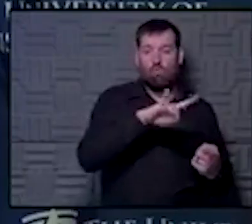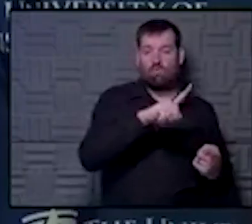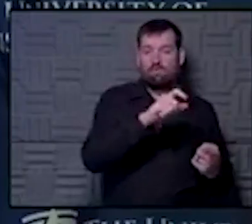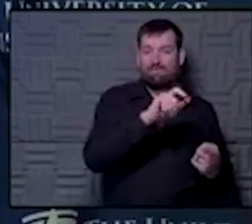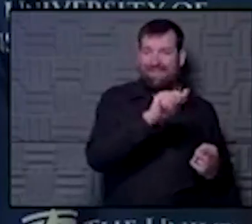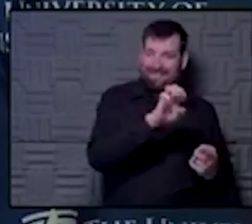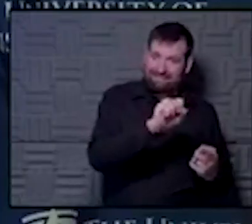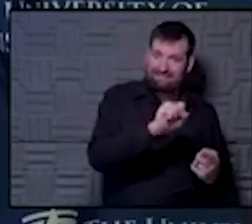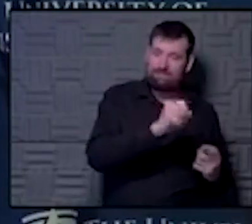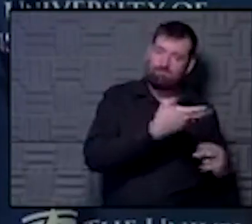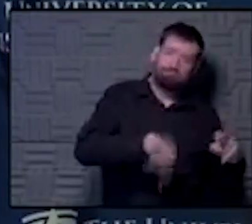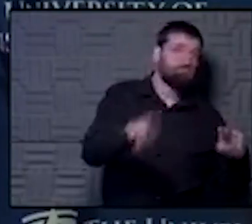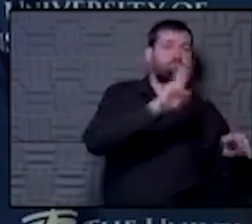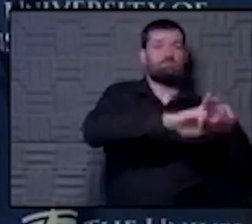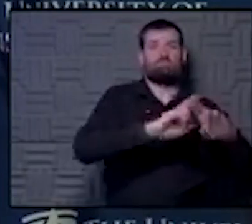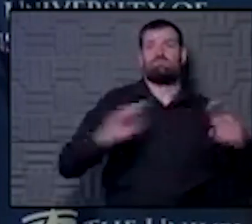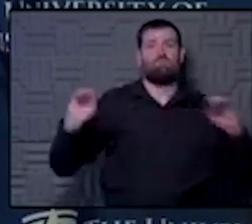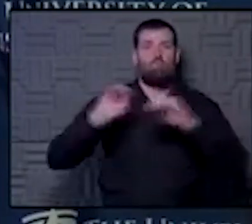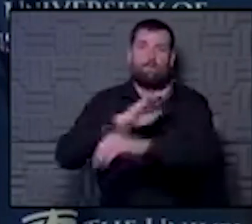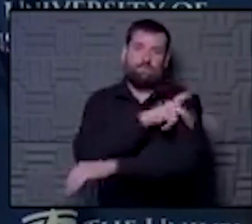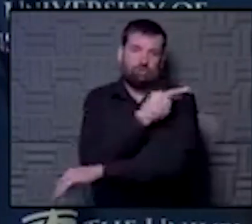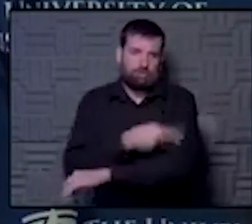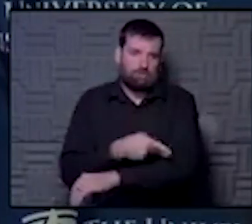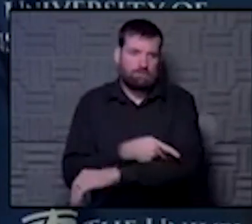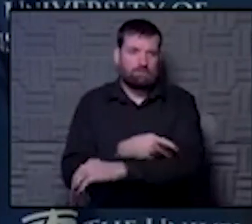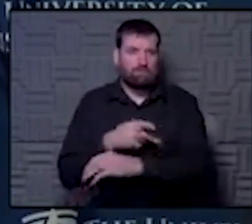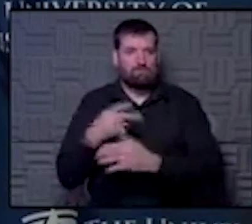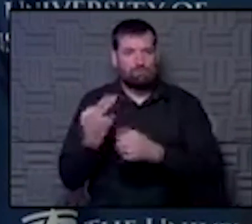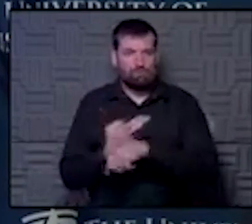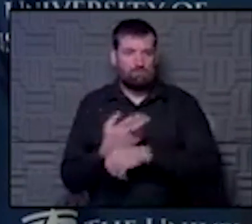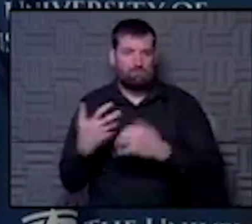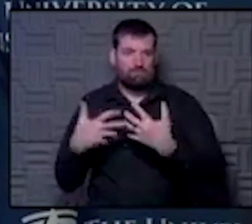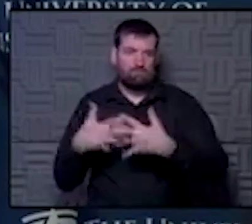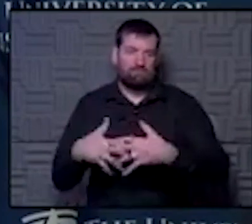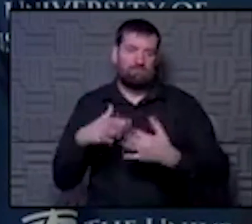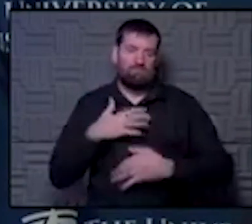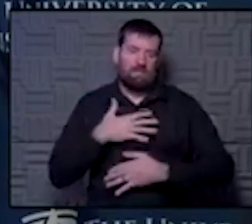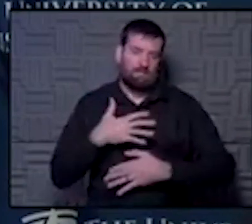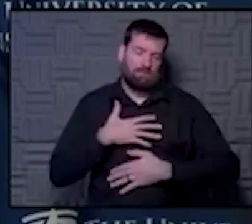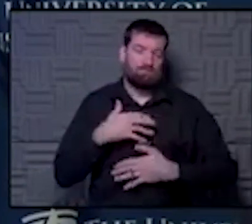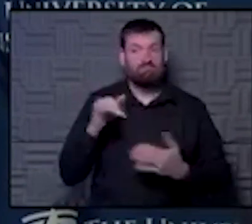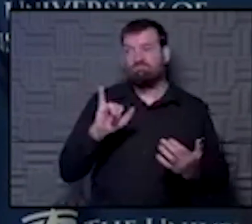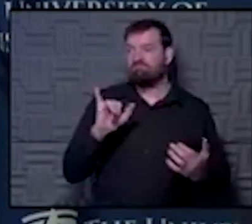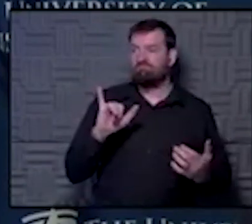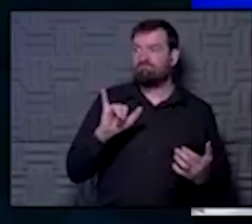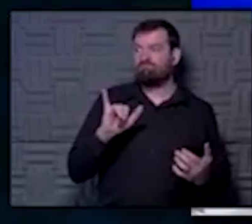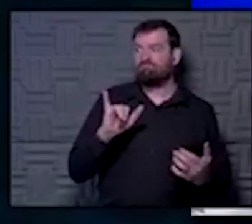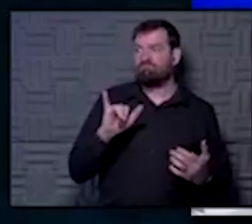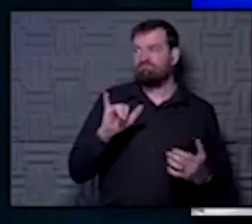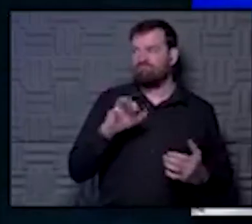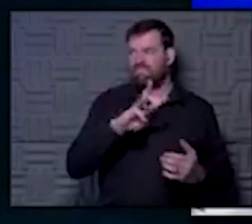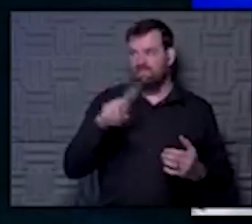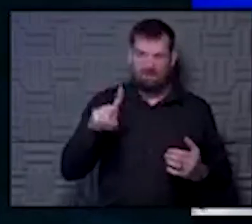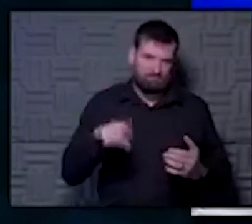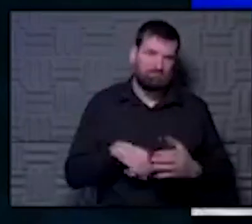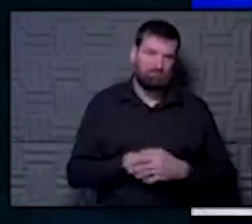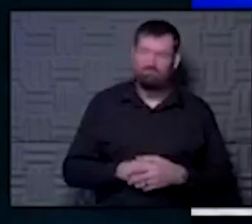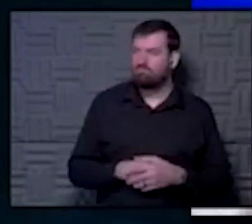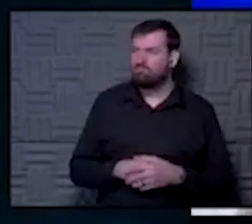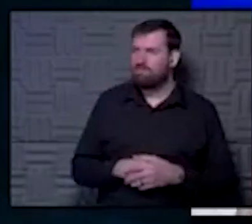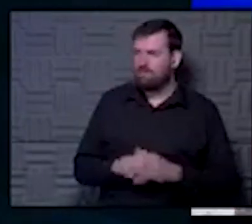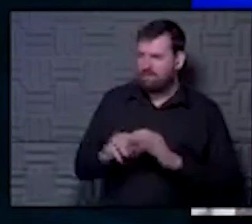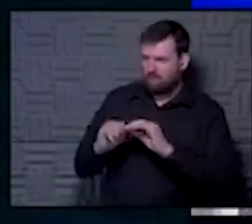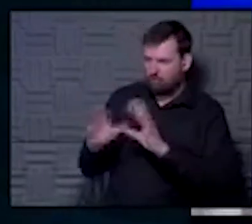have more patients on the ventilator in the medical ICU, like Unit 61. Yeah, and just be